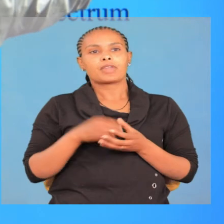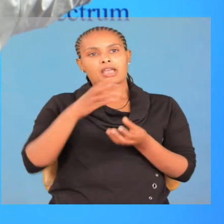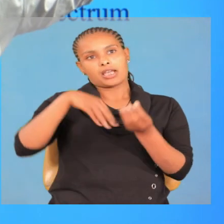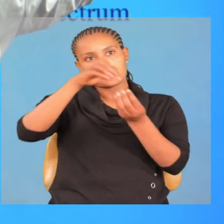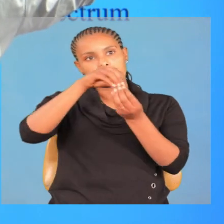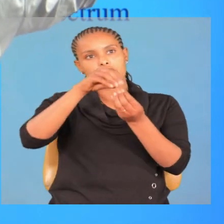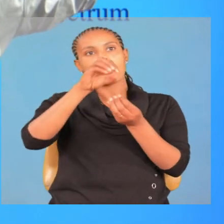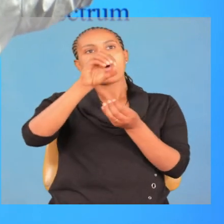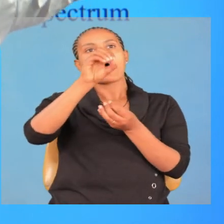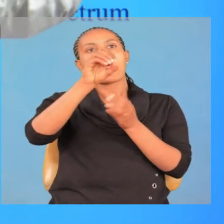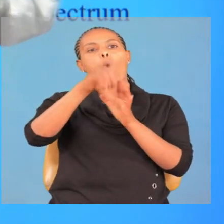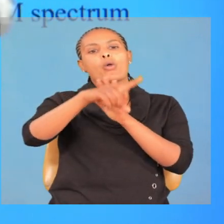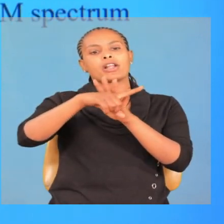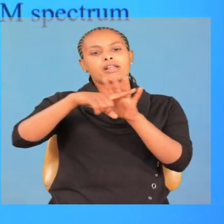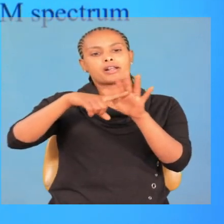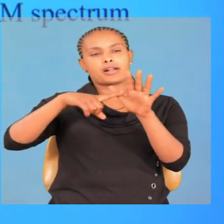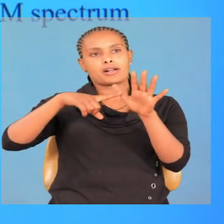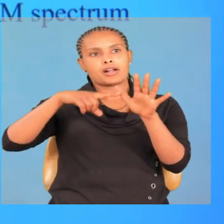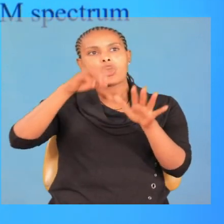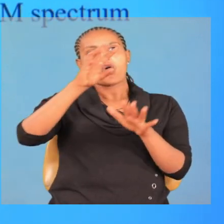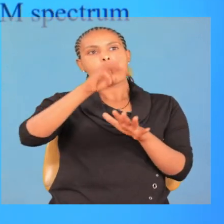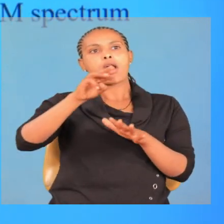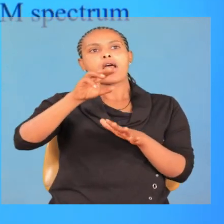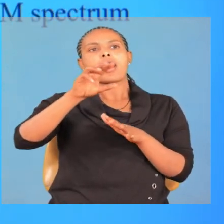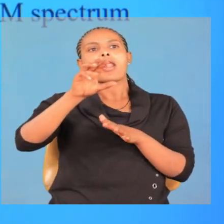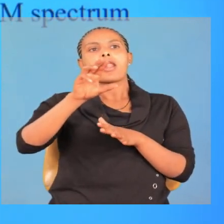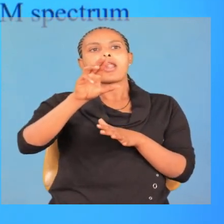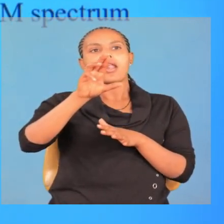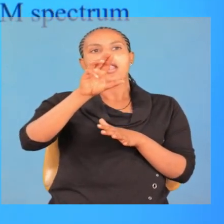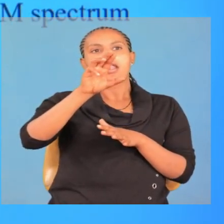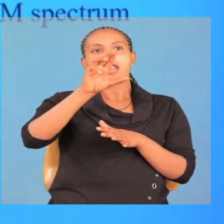Increasing order of wavelengths, lambda.